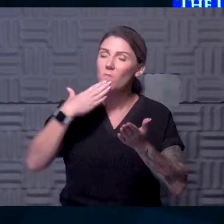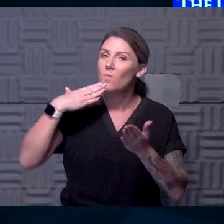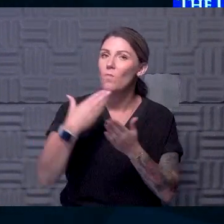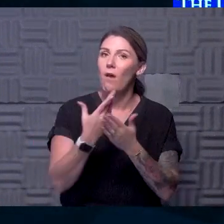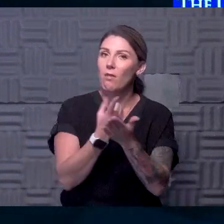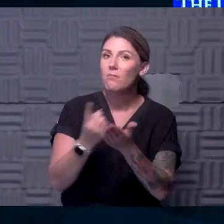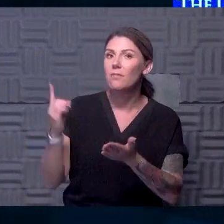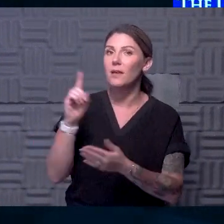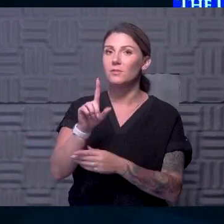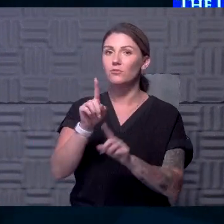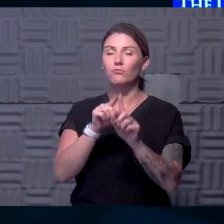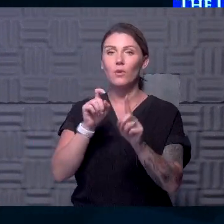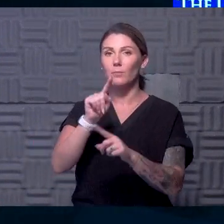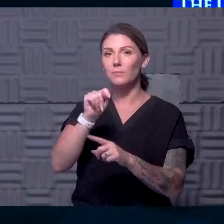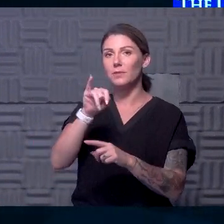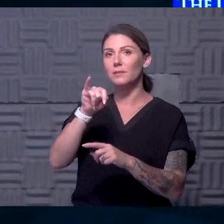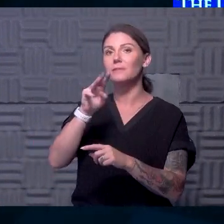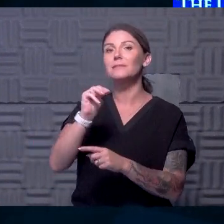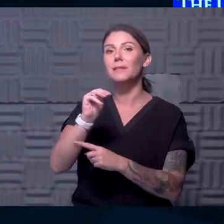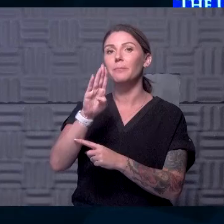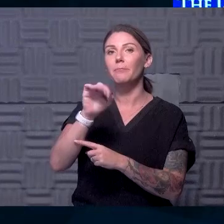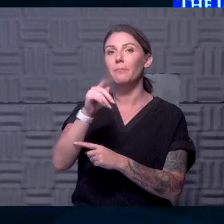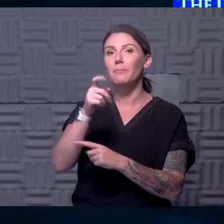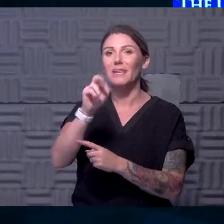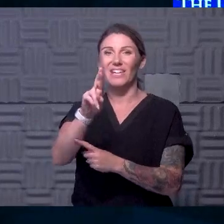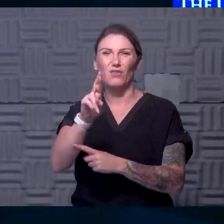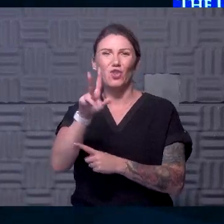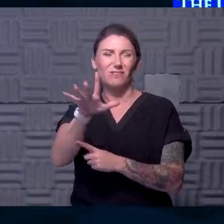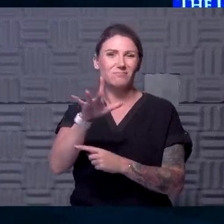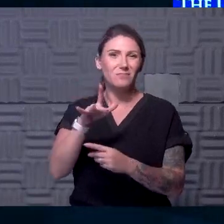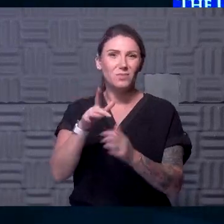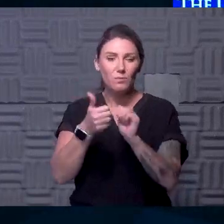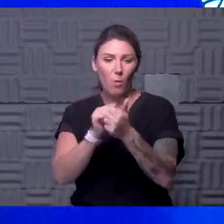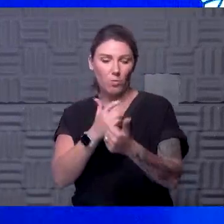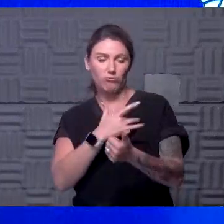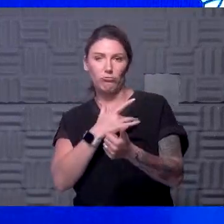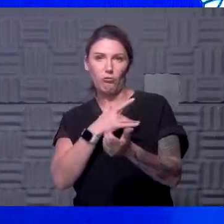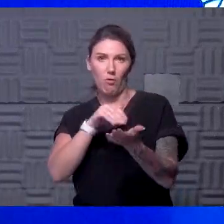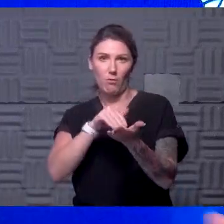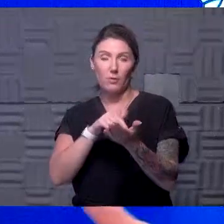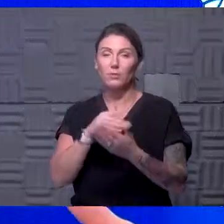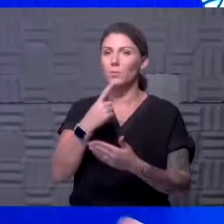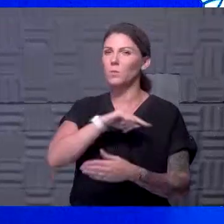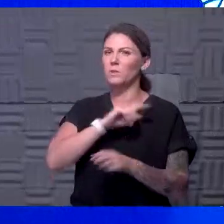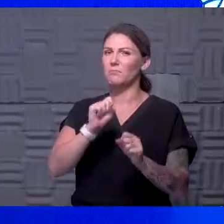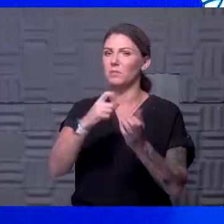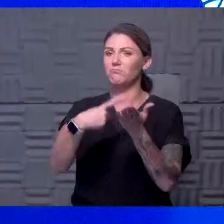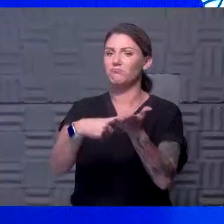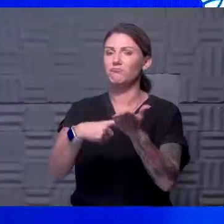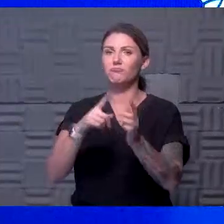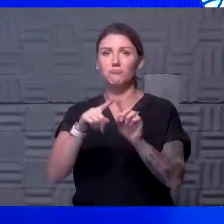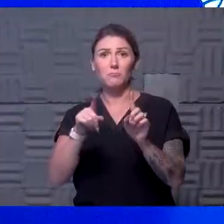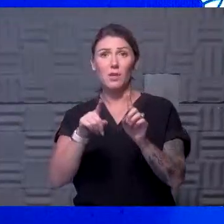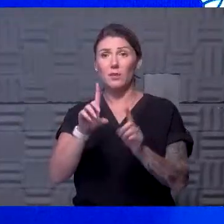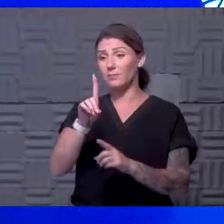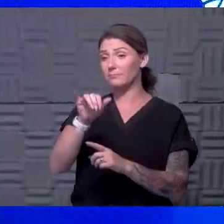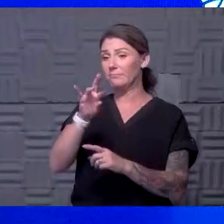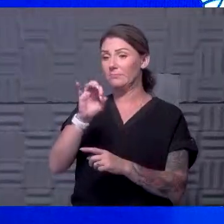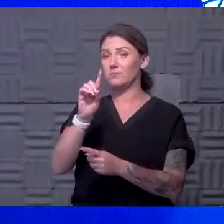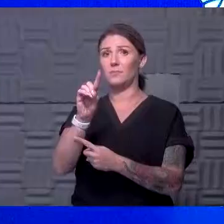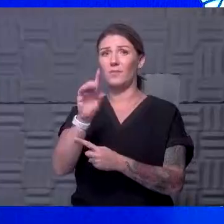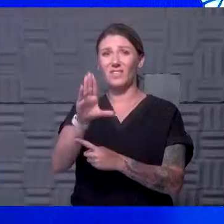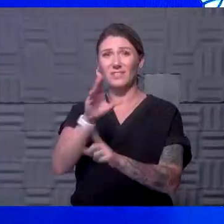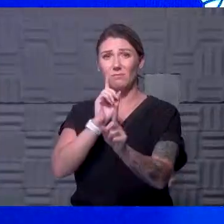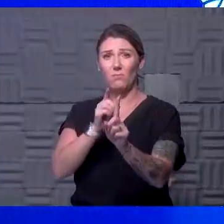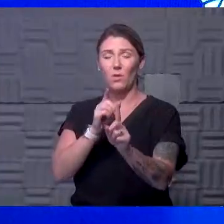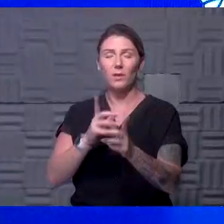by Dr. Tim Beaver, our sports cardiologist. I think that's right, and we can talk a little bit about that, but also I think to David's point,